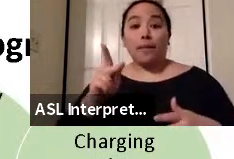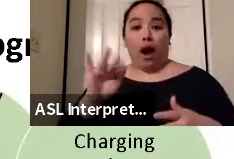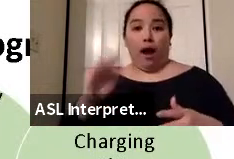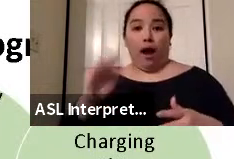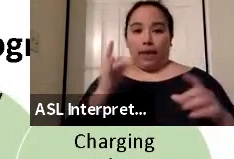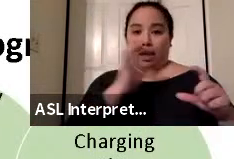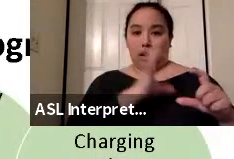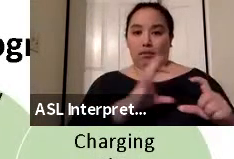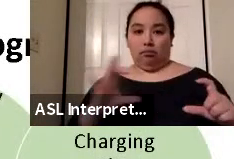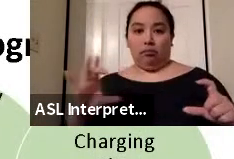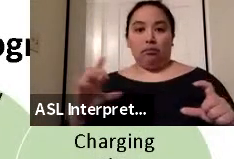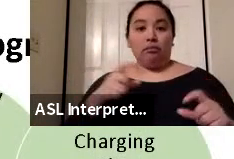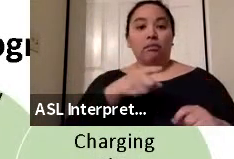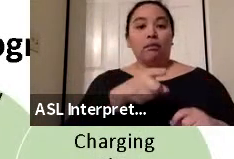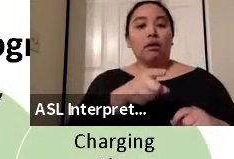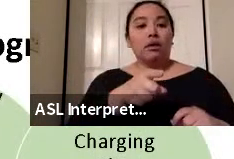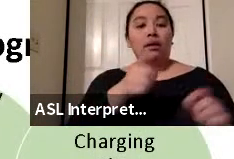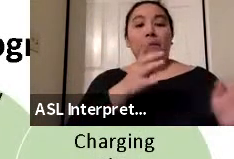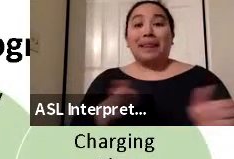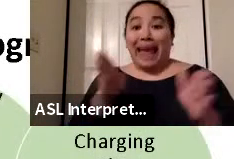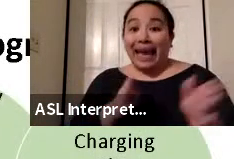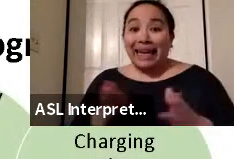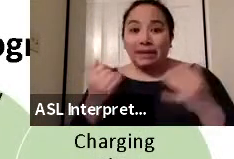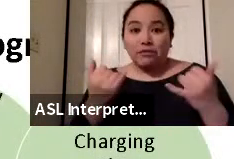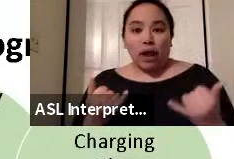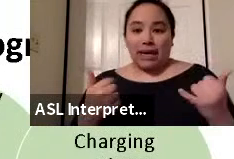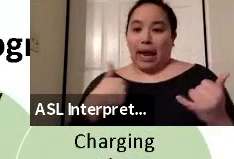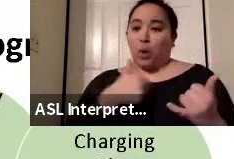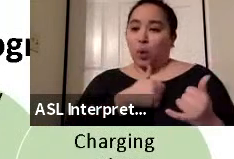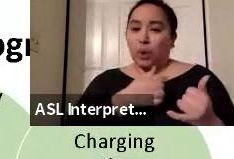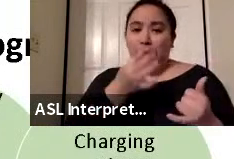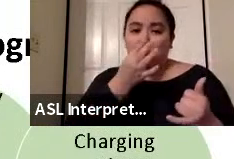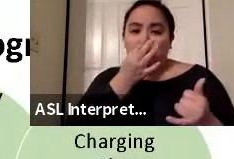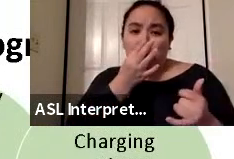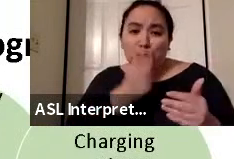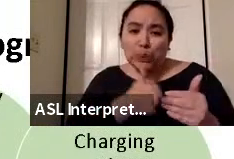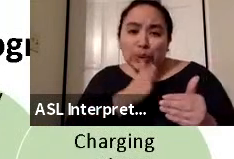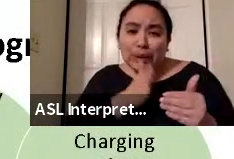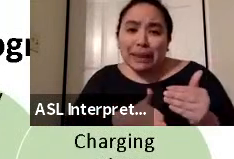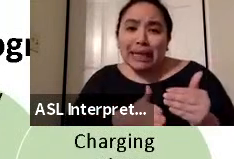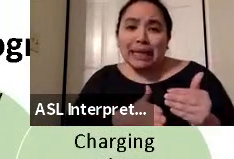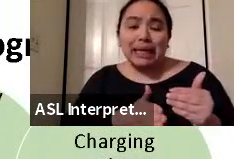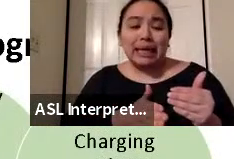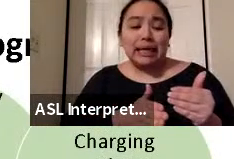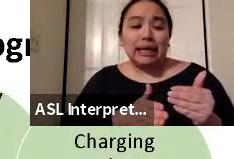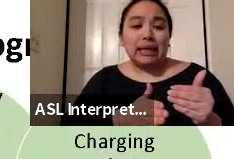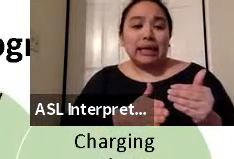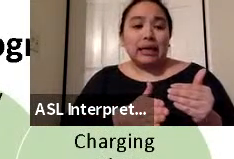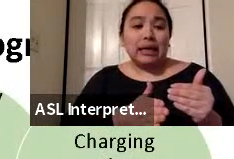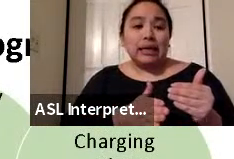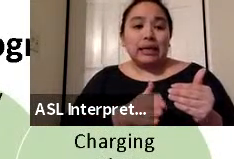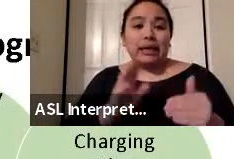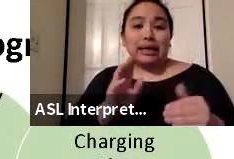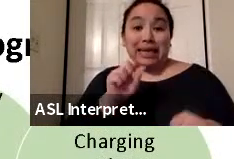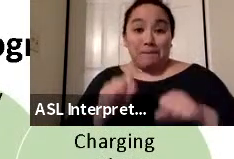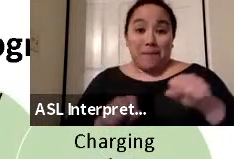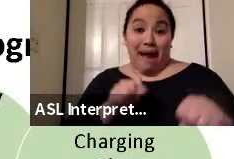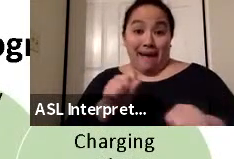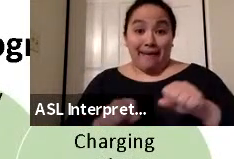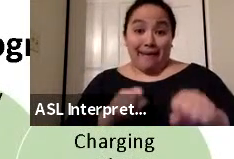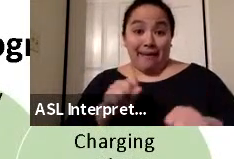planning stages now. We're very close to completion of the bike